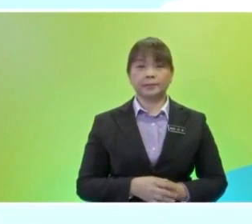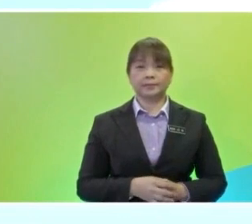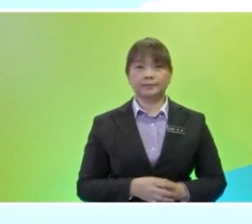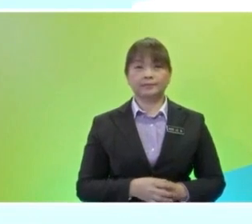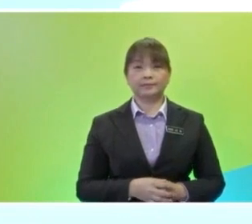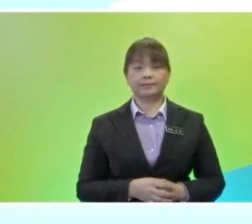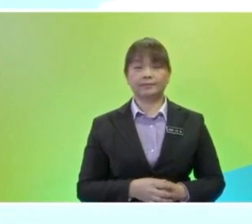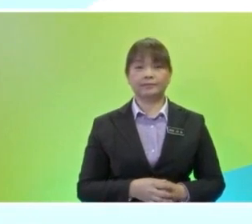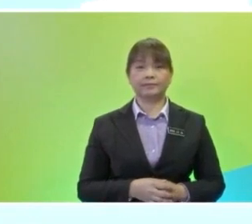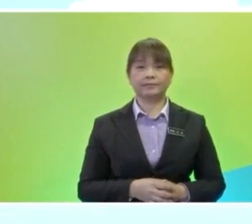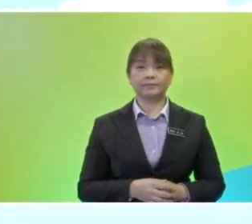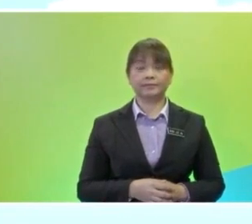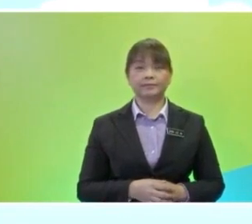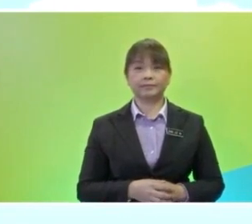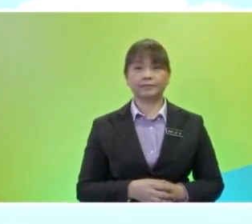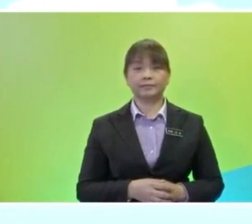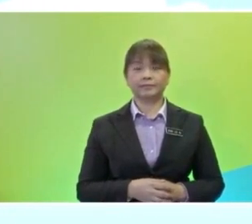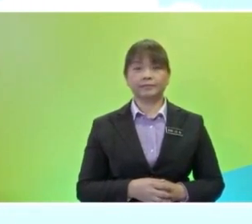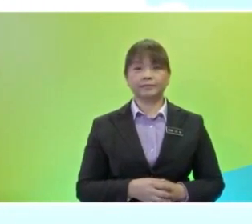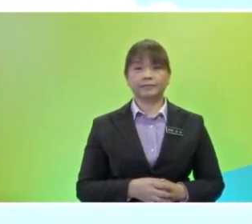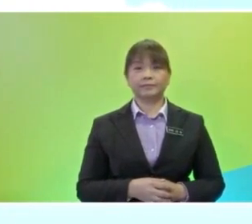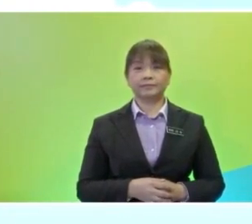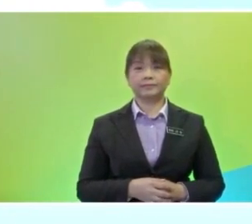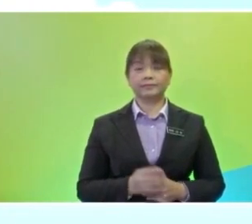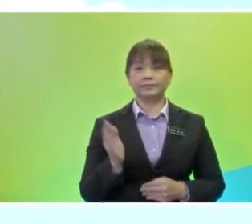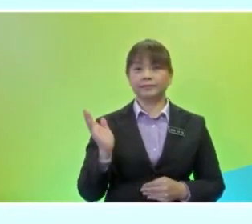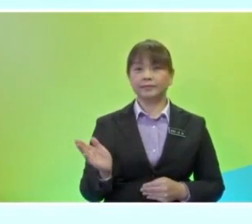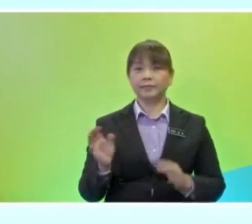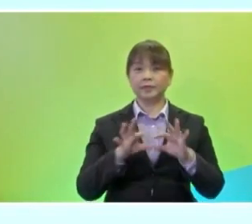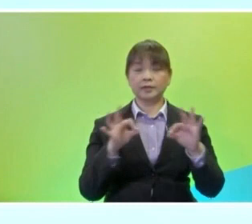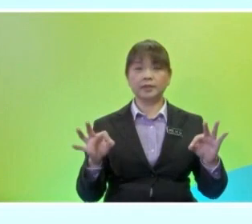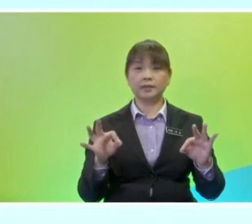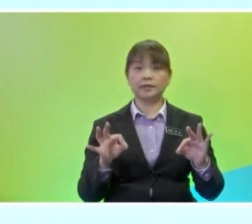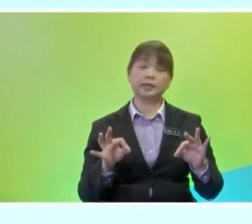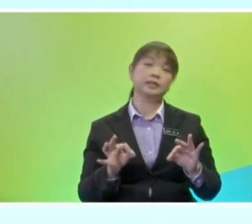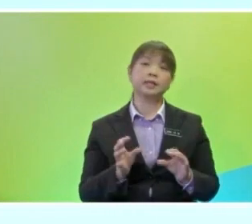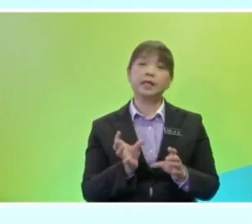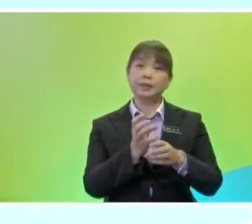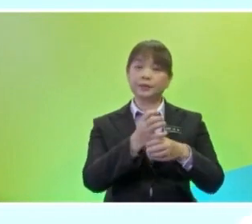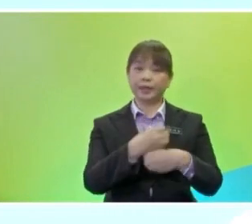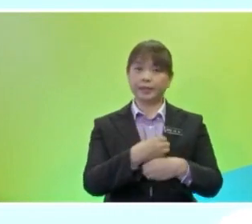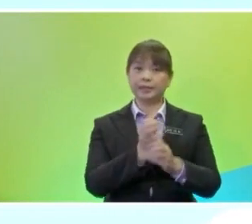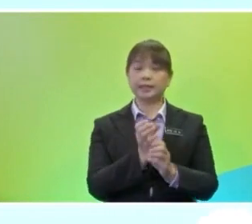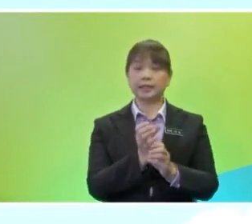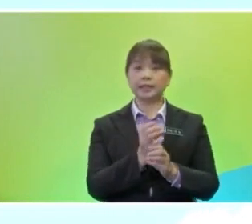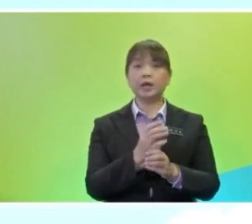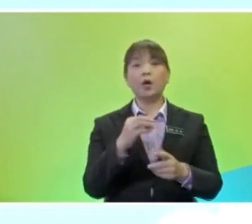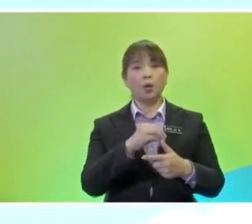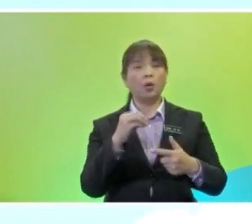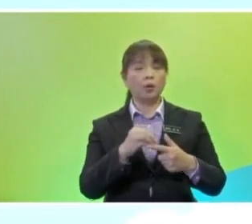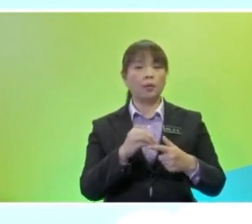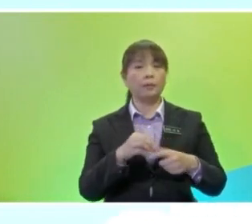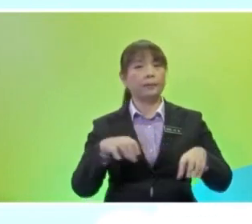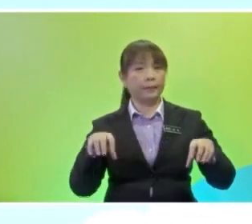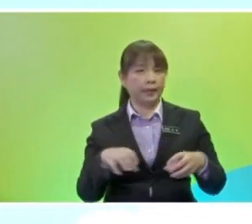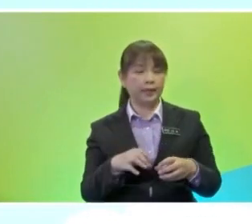let's move on to four down. Okay, the clue here is creating or producing excitement. Excitement. Okay.